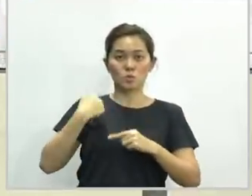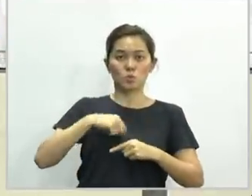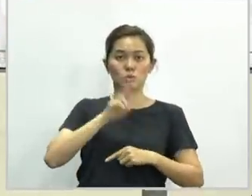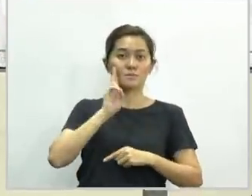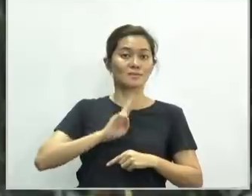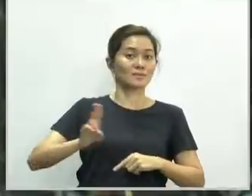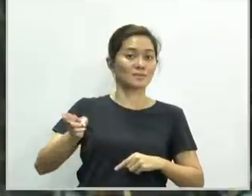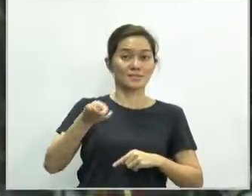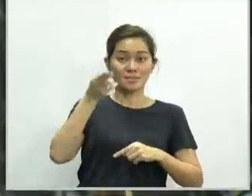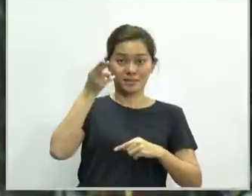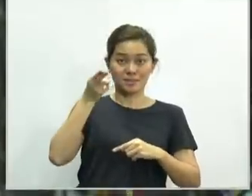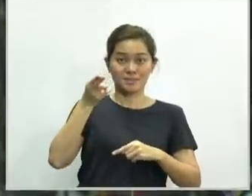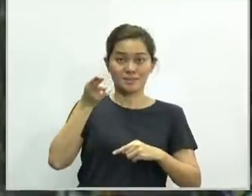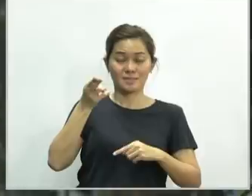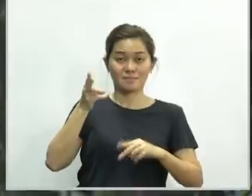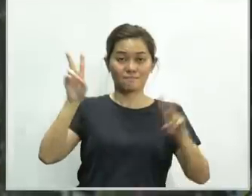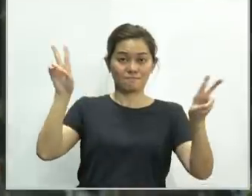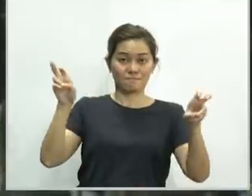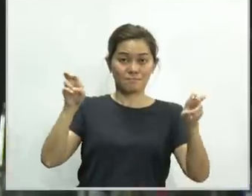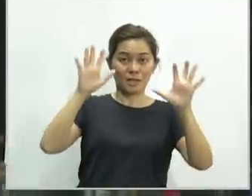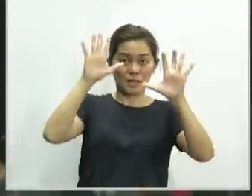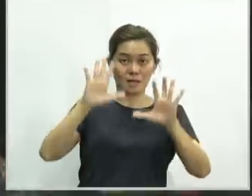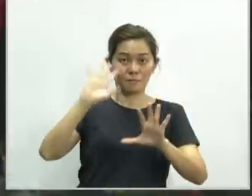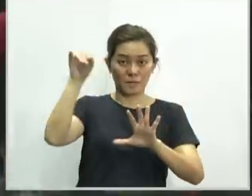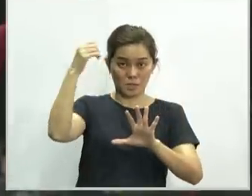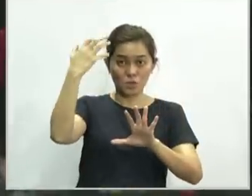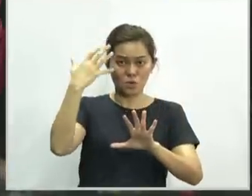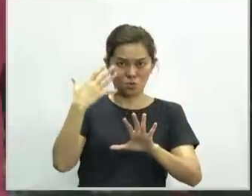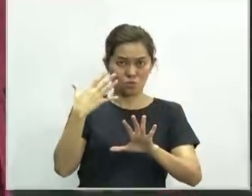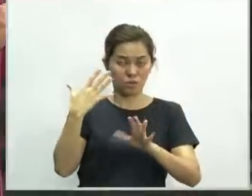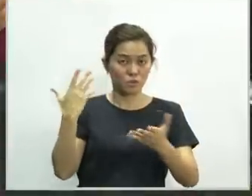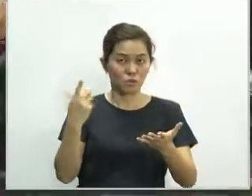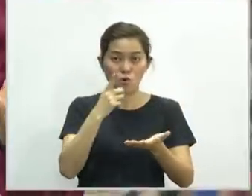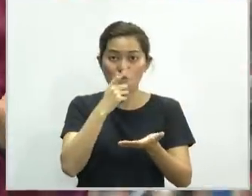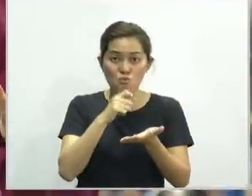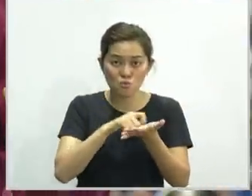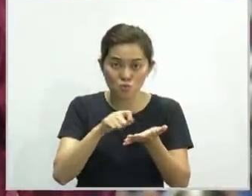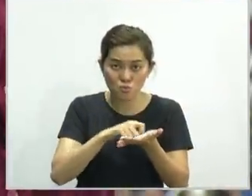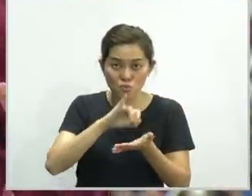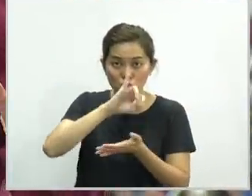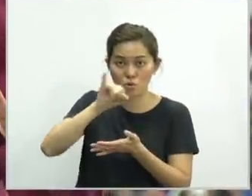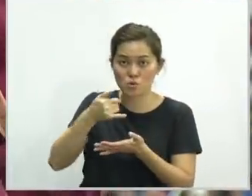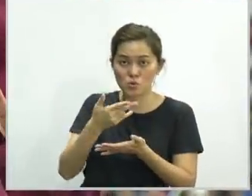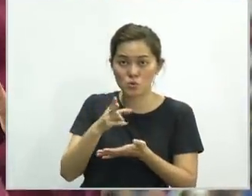of Amazing Grace, which was written by John Newton.